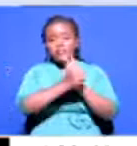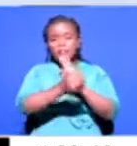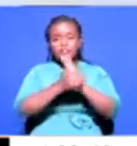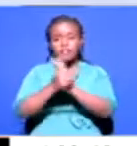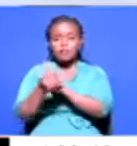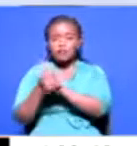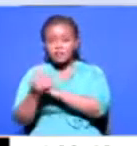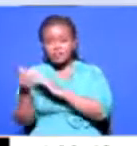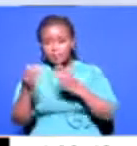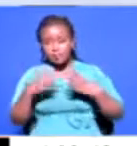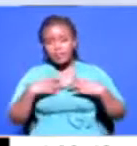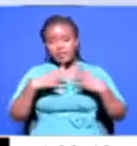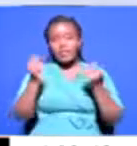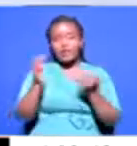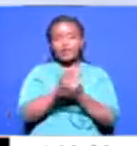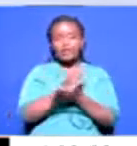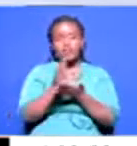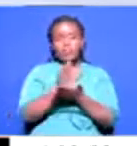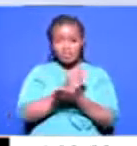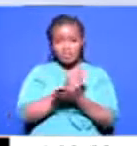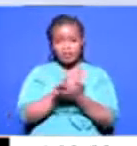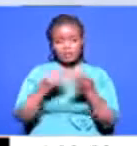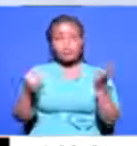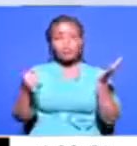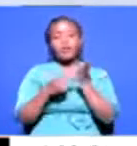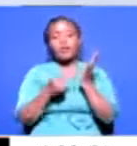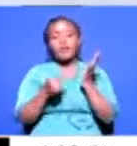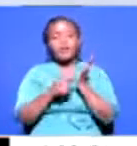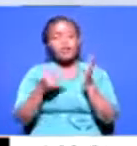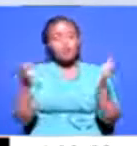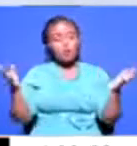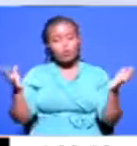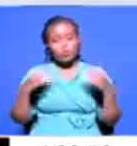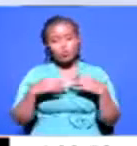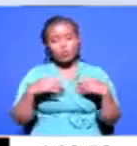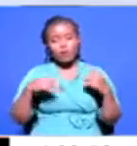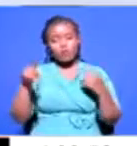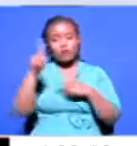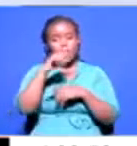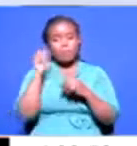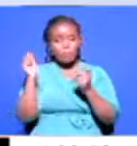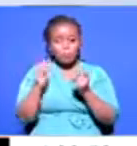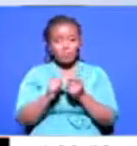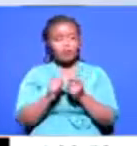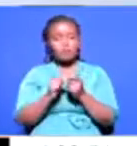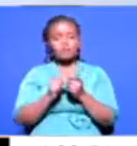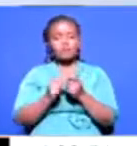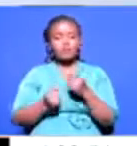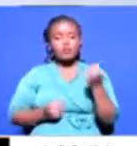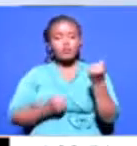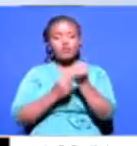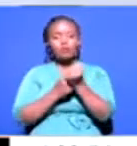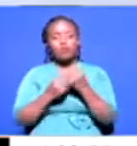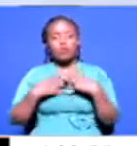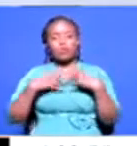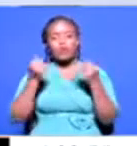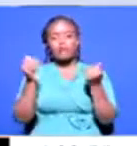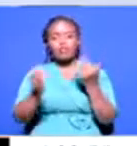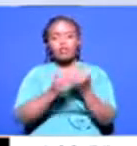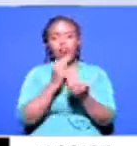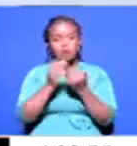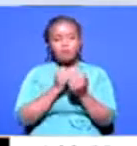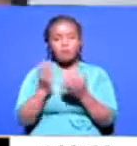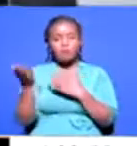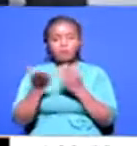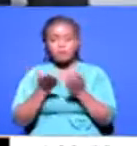sector, technology would provide a perfect bridge to healthcare services, connecting healthcare